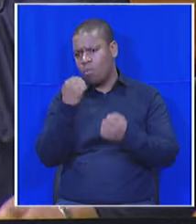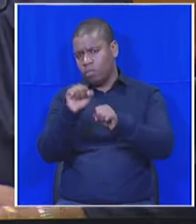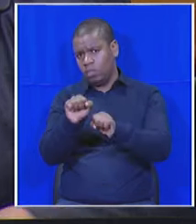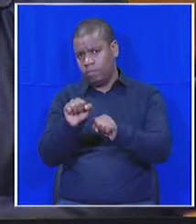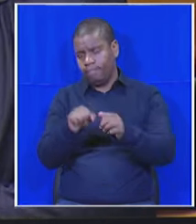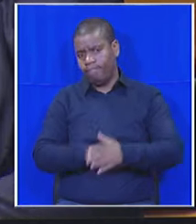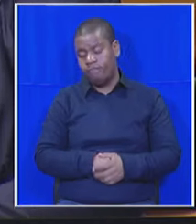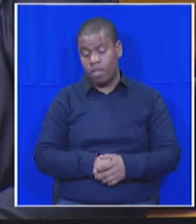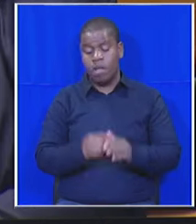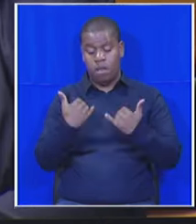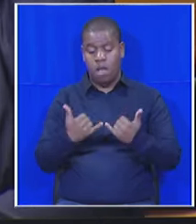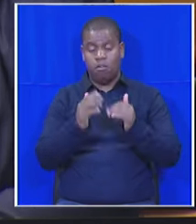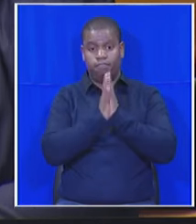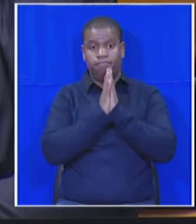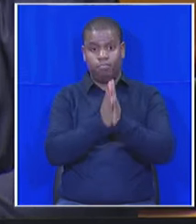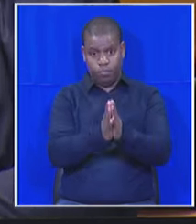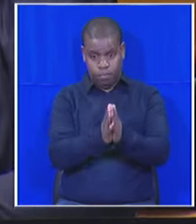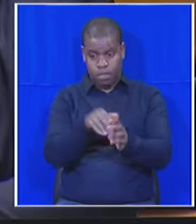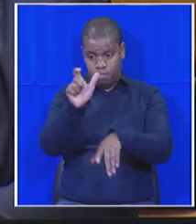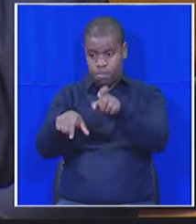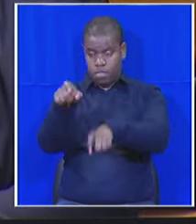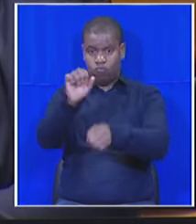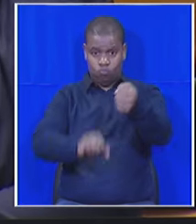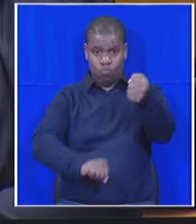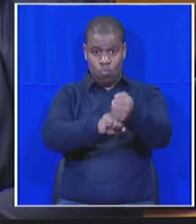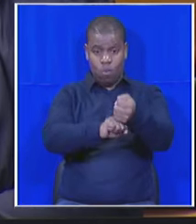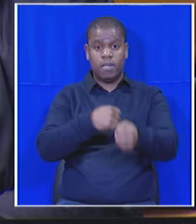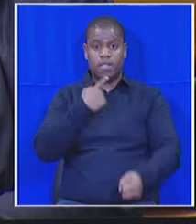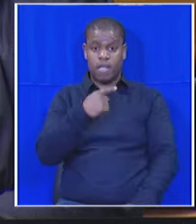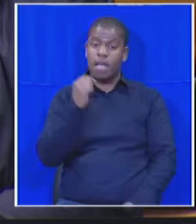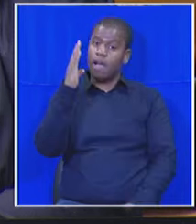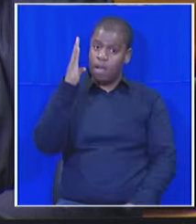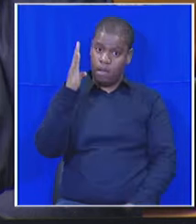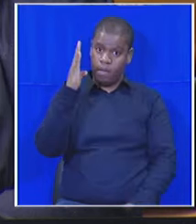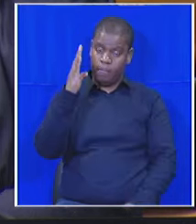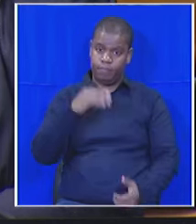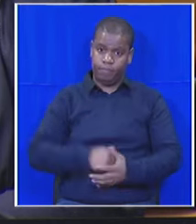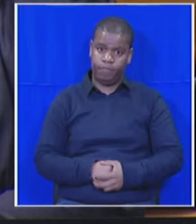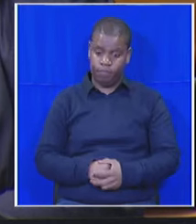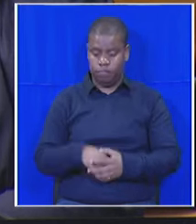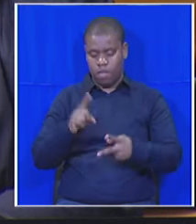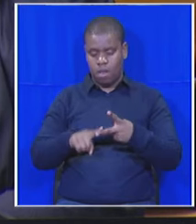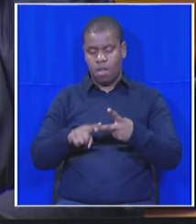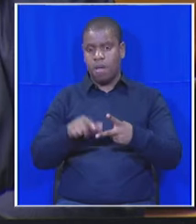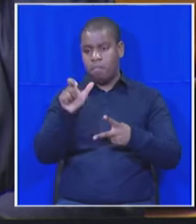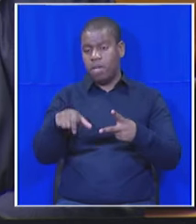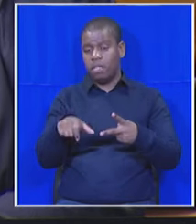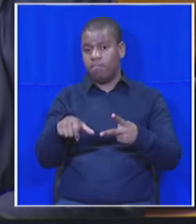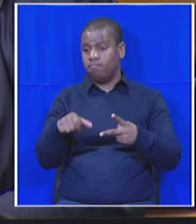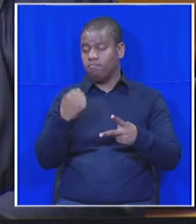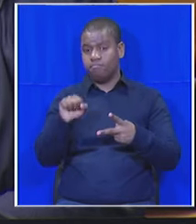I now put the questions. Those in favor will say aye, and those against will say